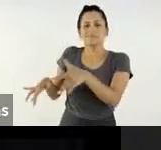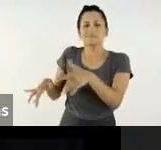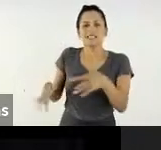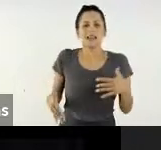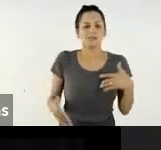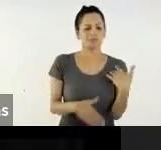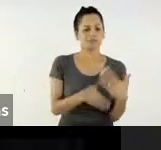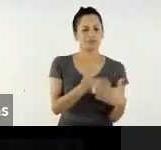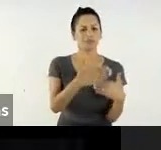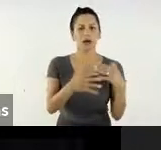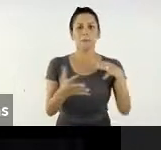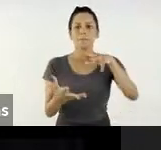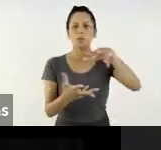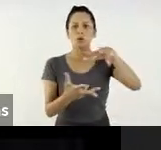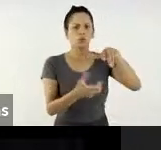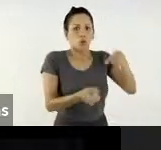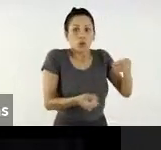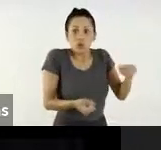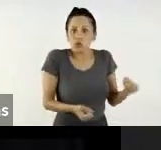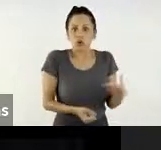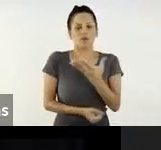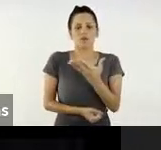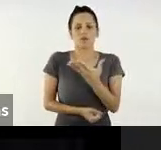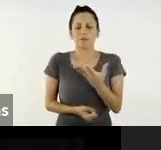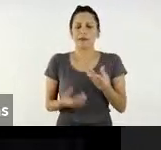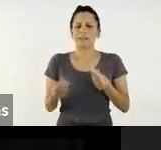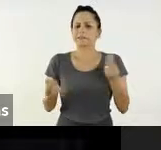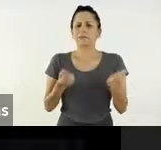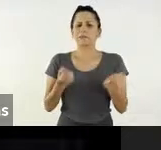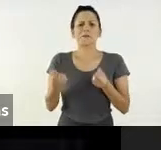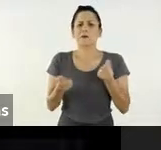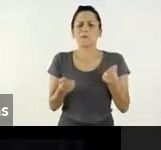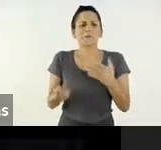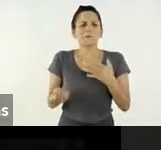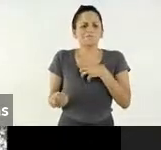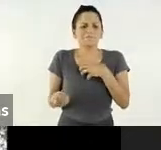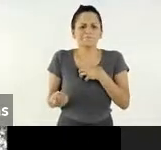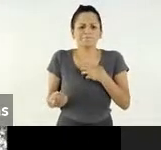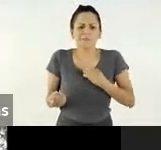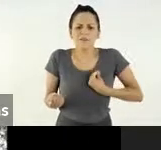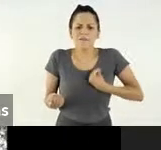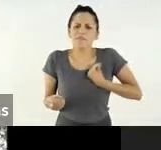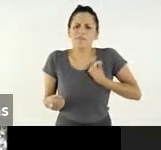like? And what engenders is promise?